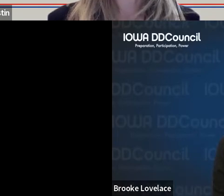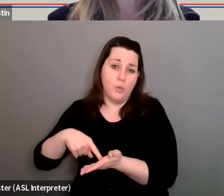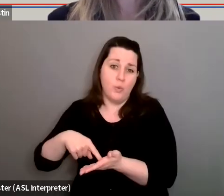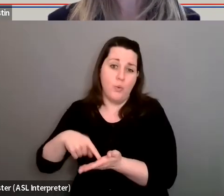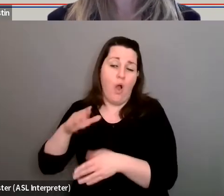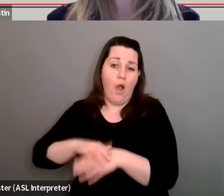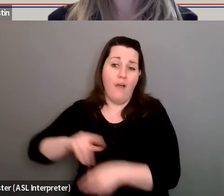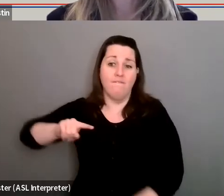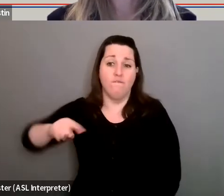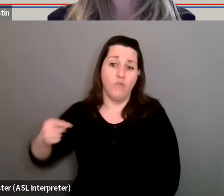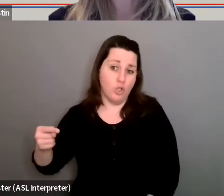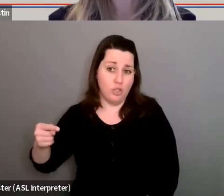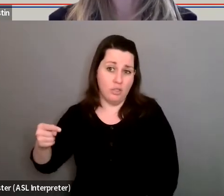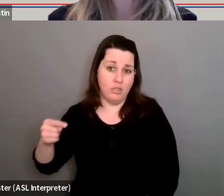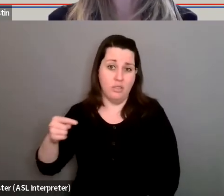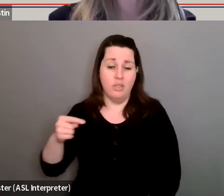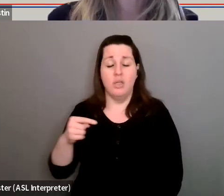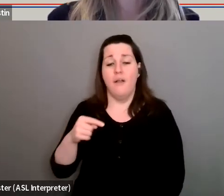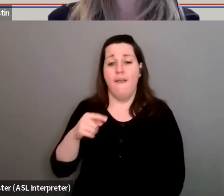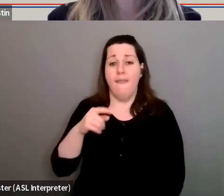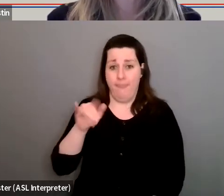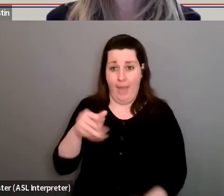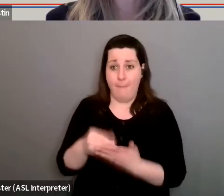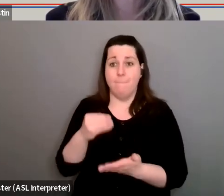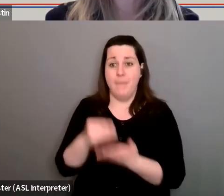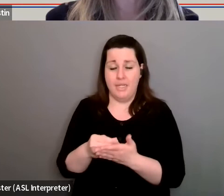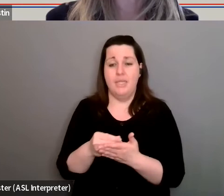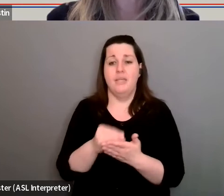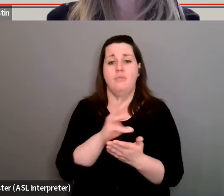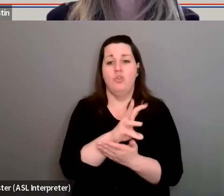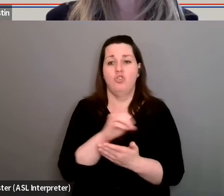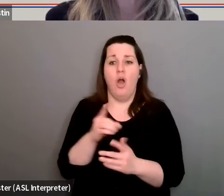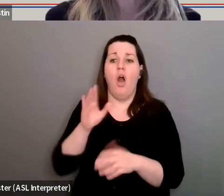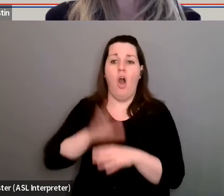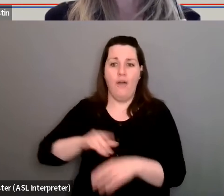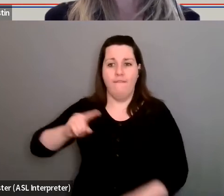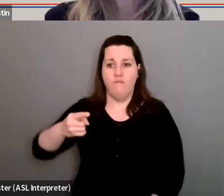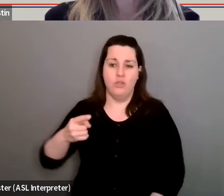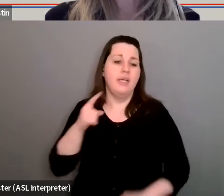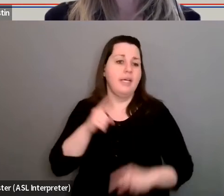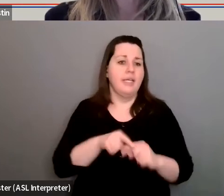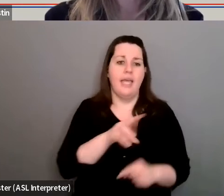the 1st, you need to pull that money out on the 1st. You can't pull it out of your ABLE account on,